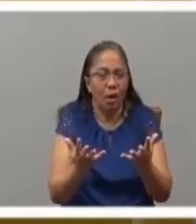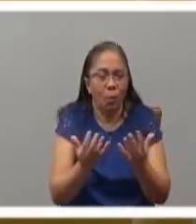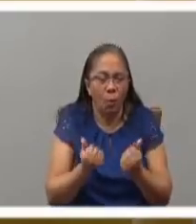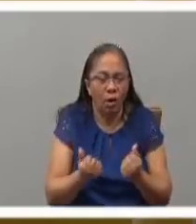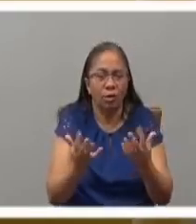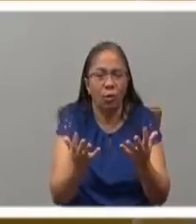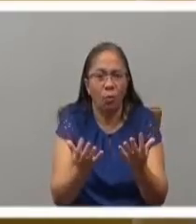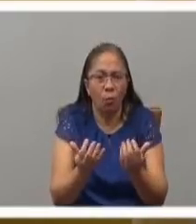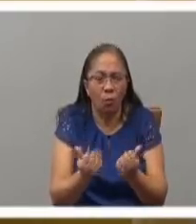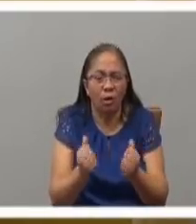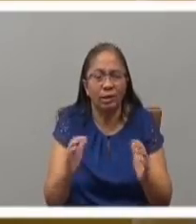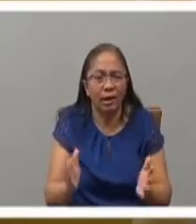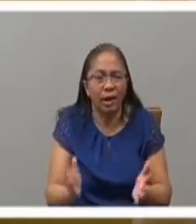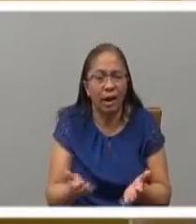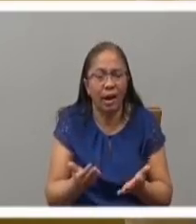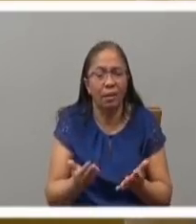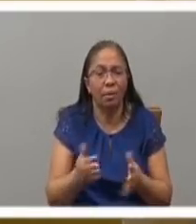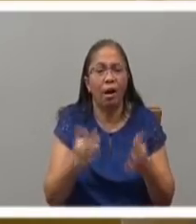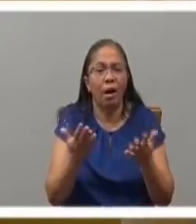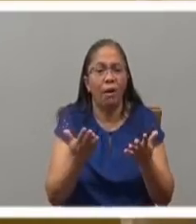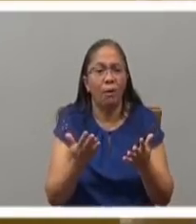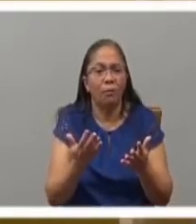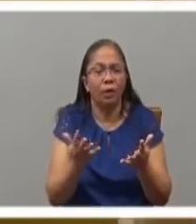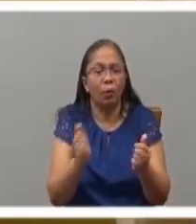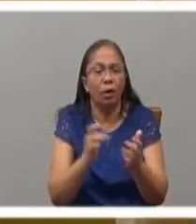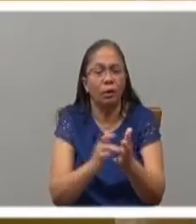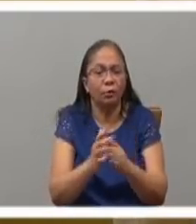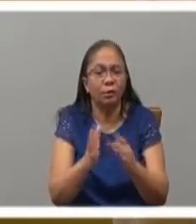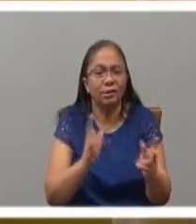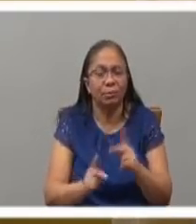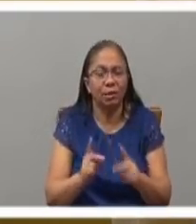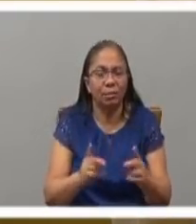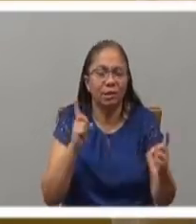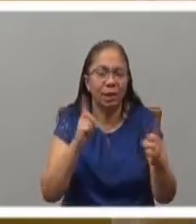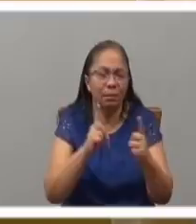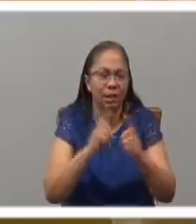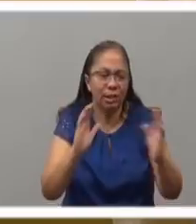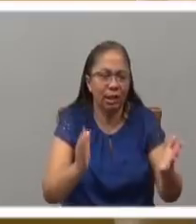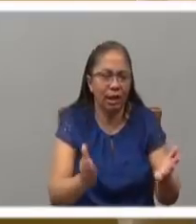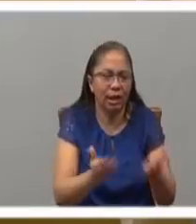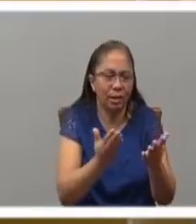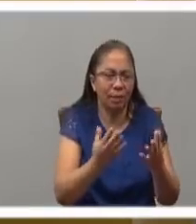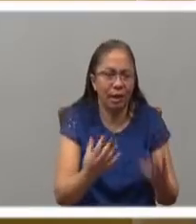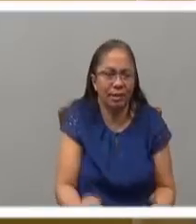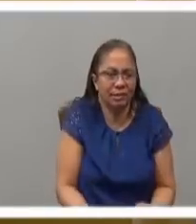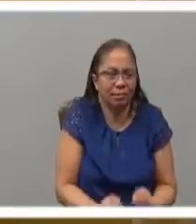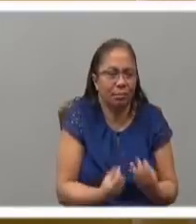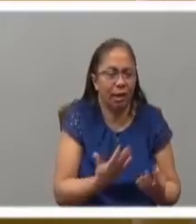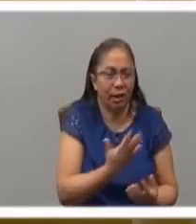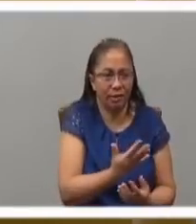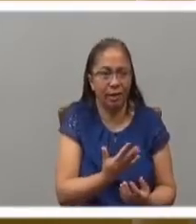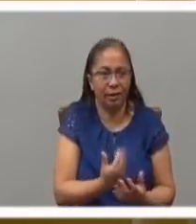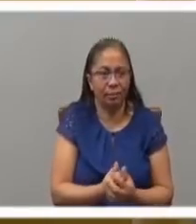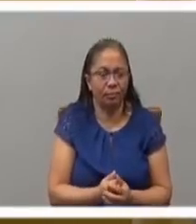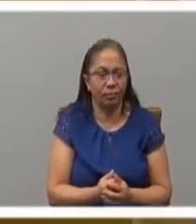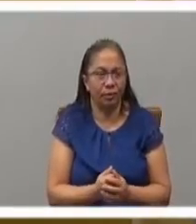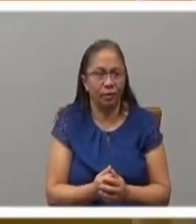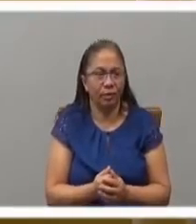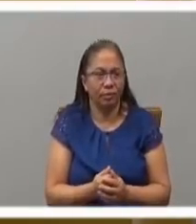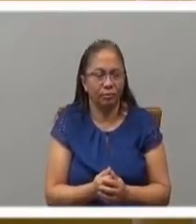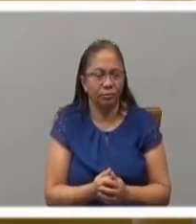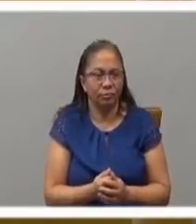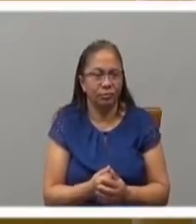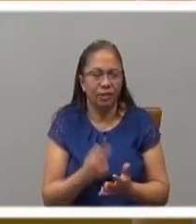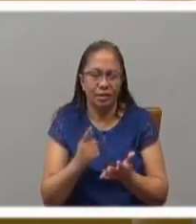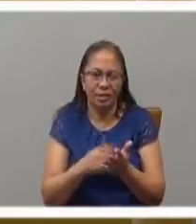you and I, resurrection persons, to encounter them. Very frequently, I encounter persons at